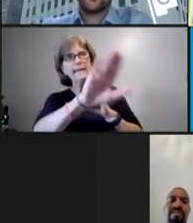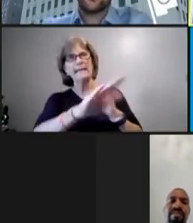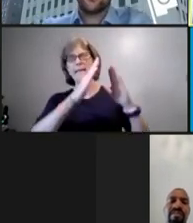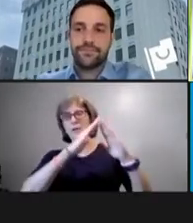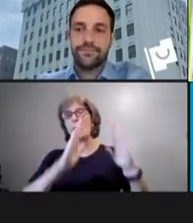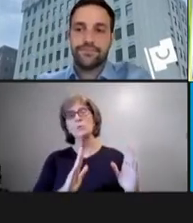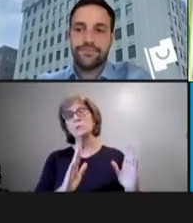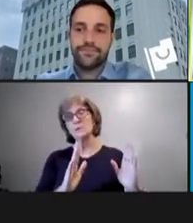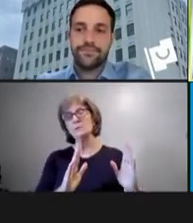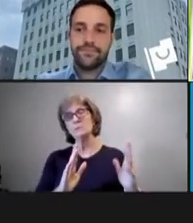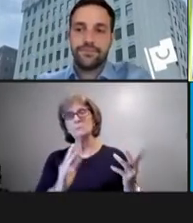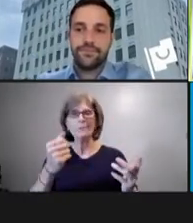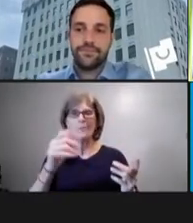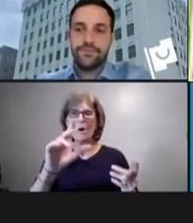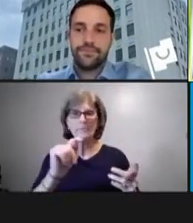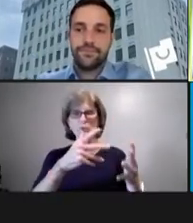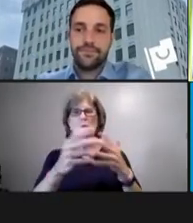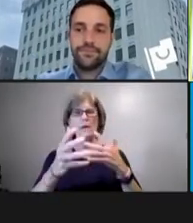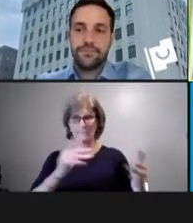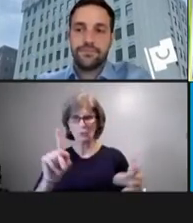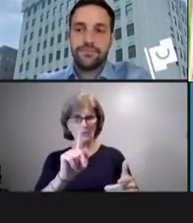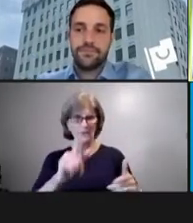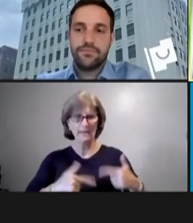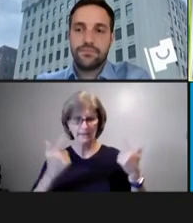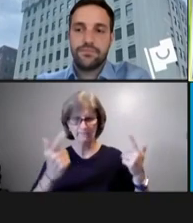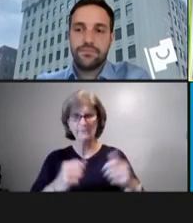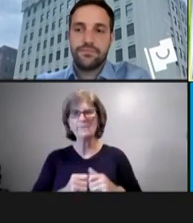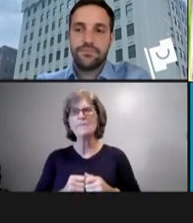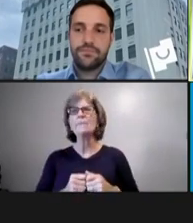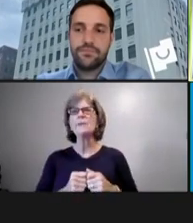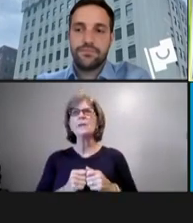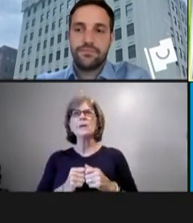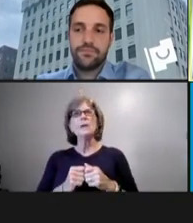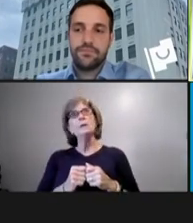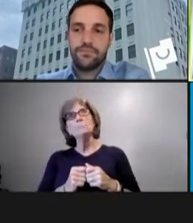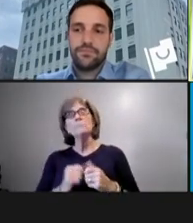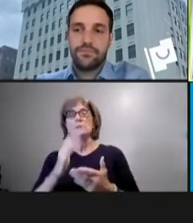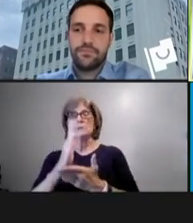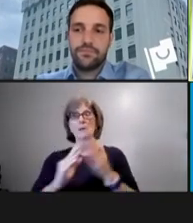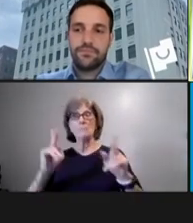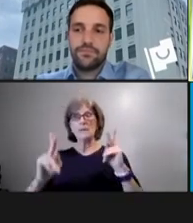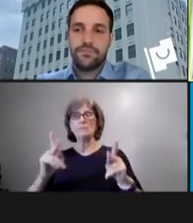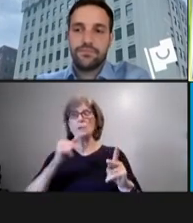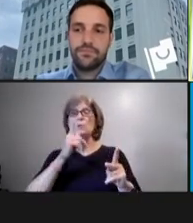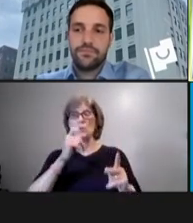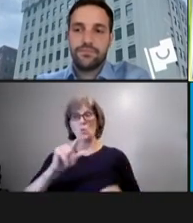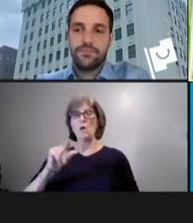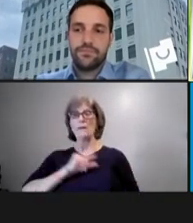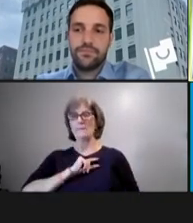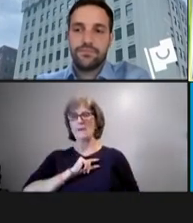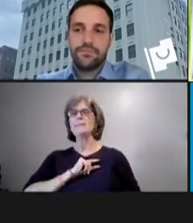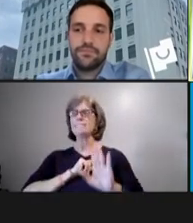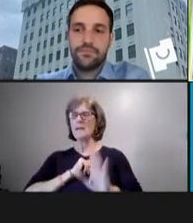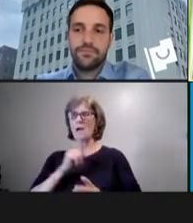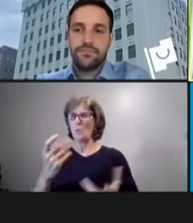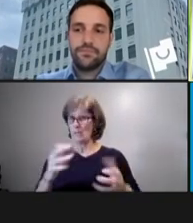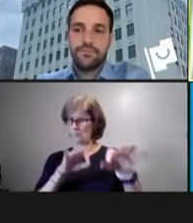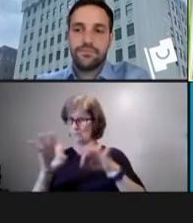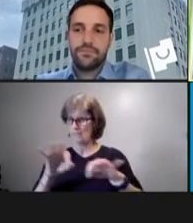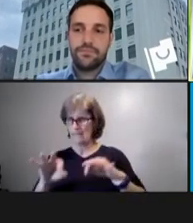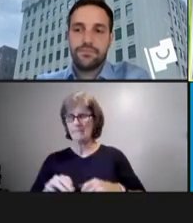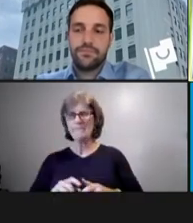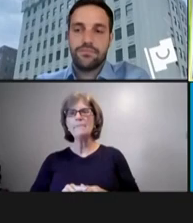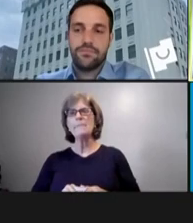Pittsburgh. For folks who may be eligible, one other thing to note is that the